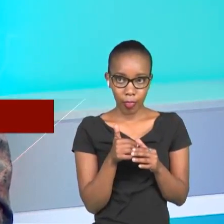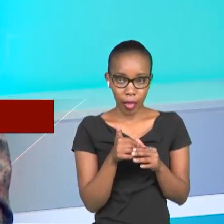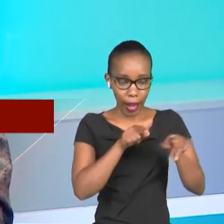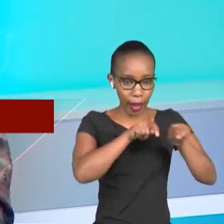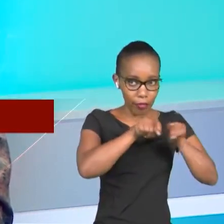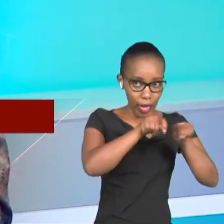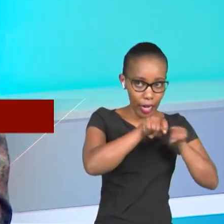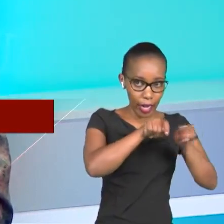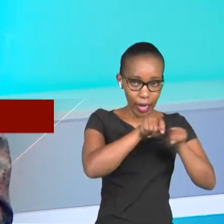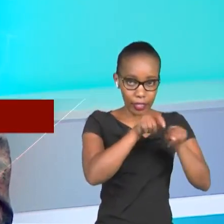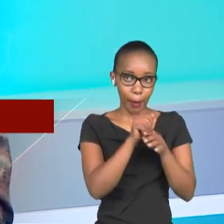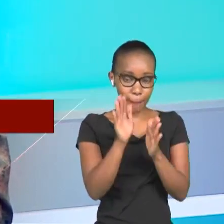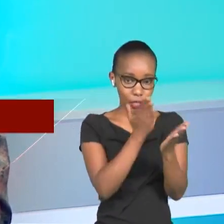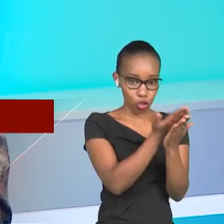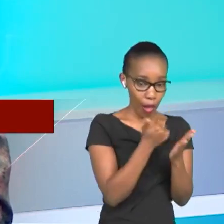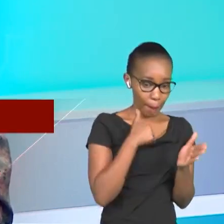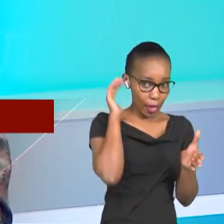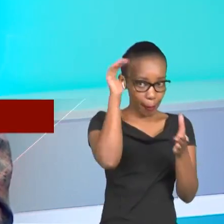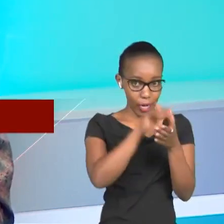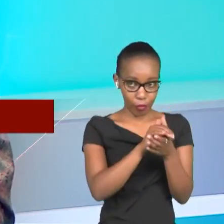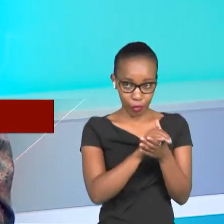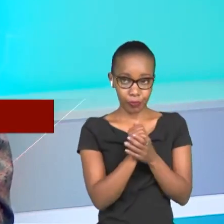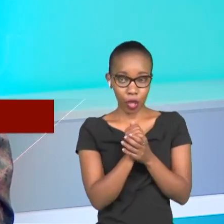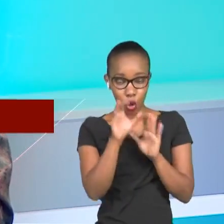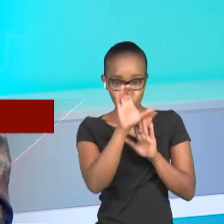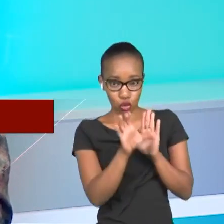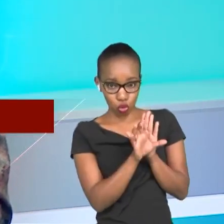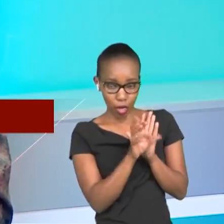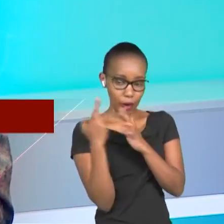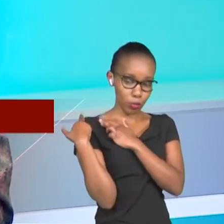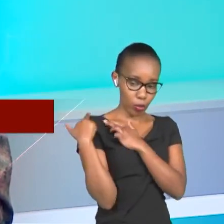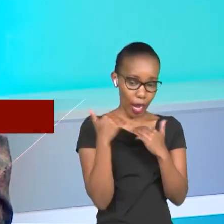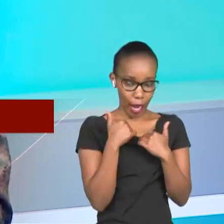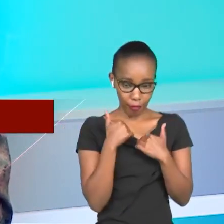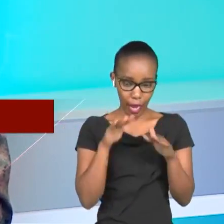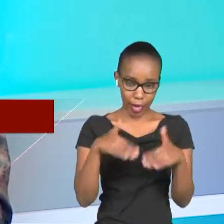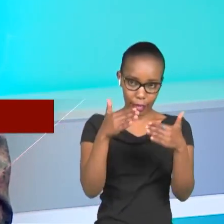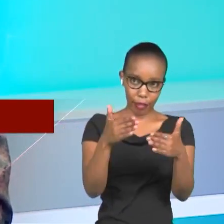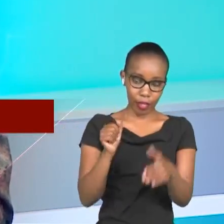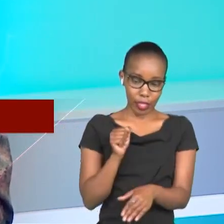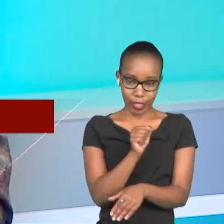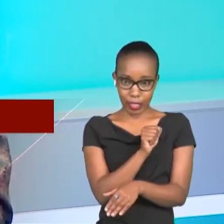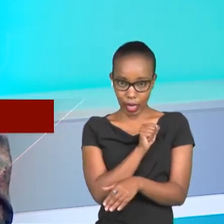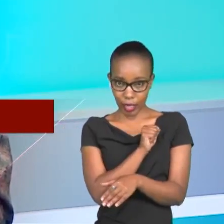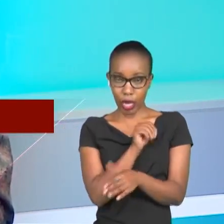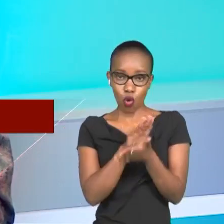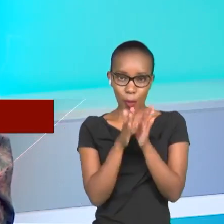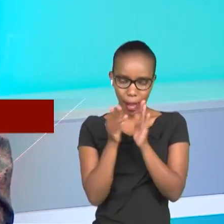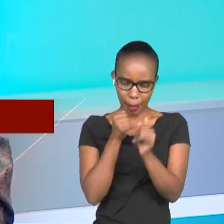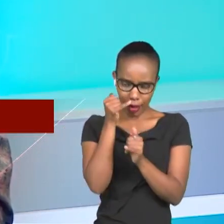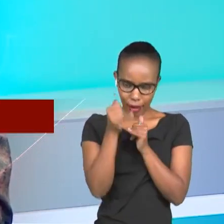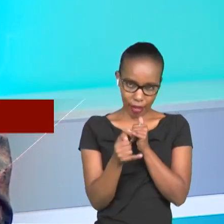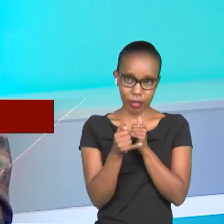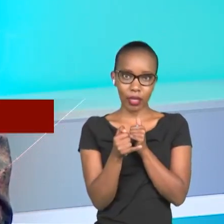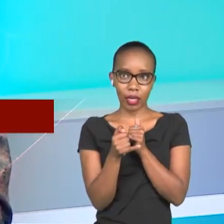governance petitions. I believe the Constitution has mandated them to be the final whistle, as